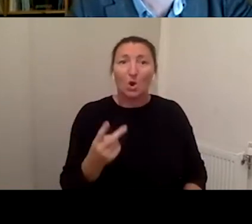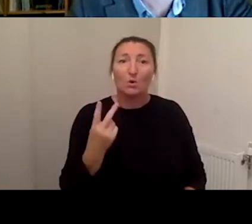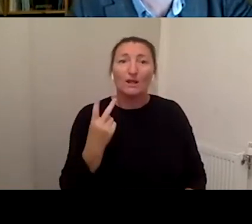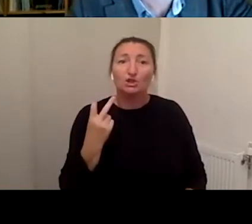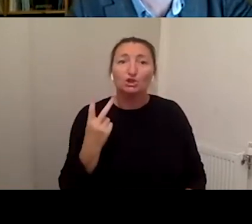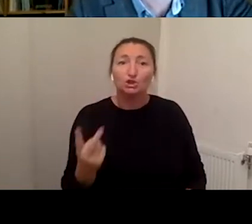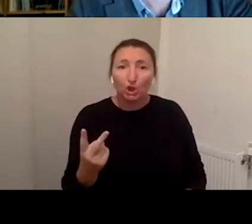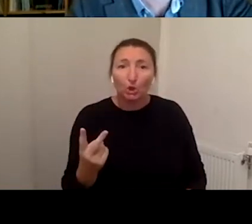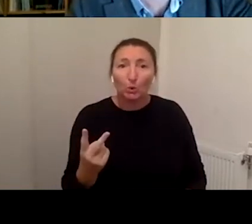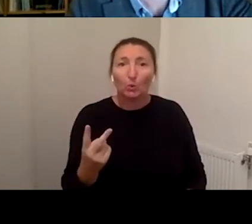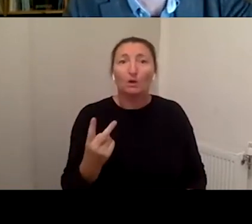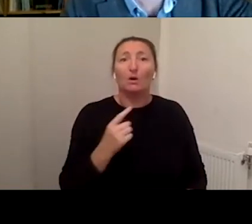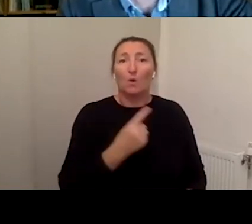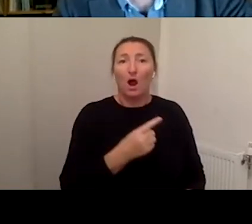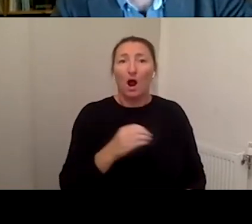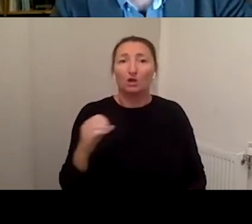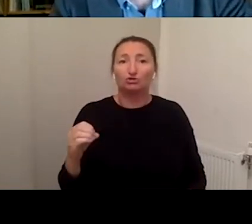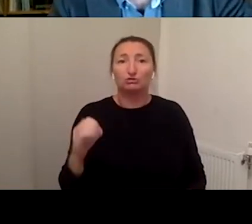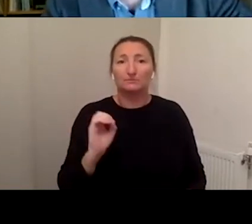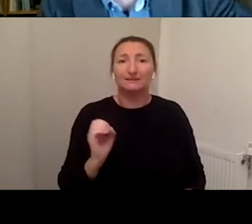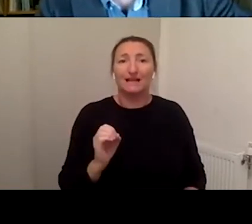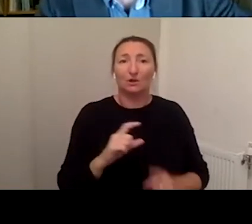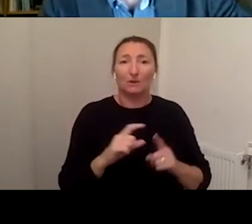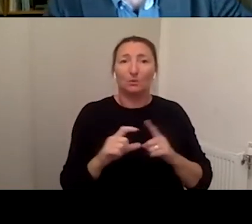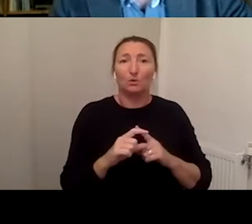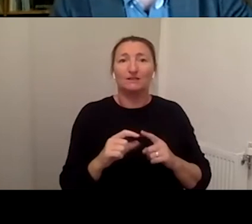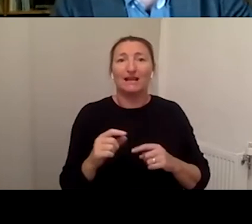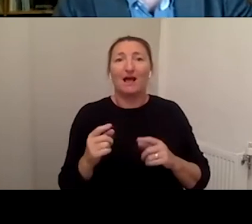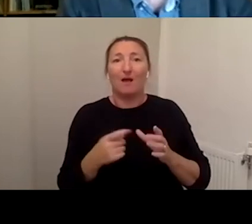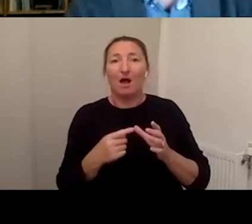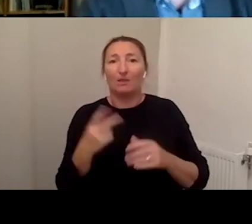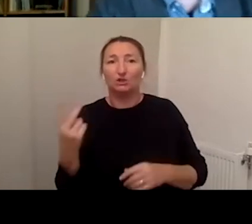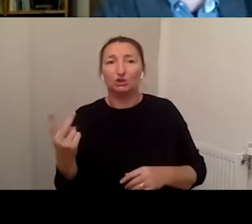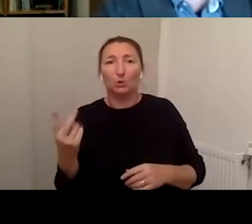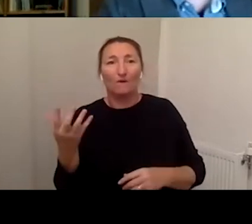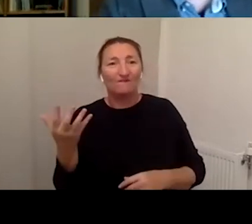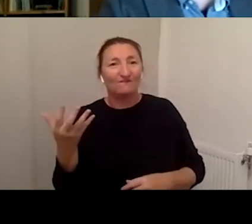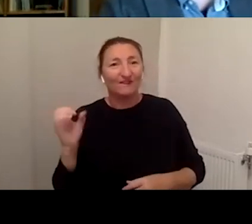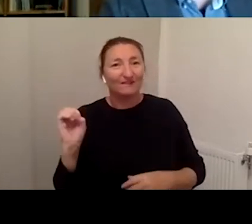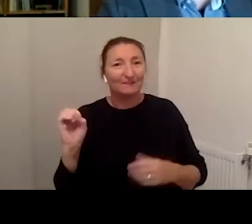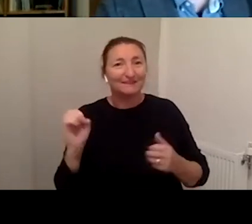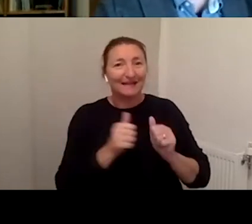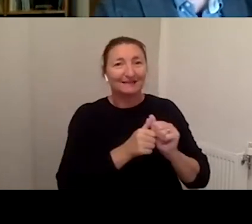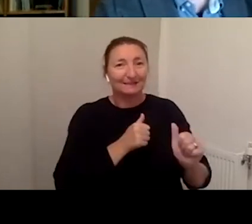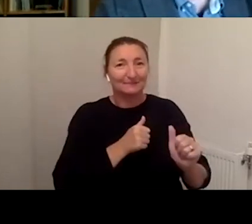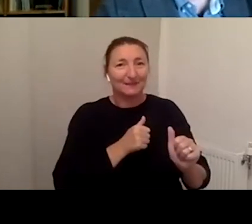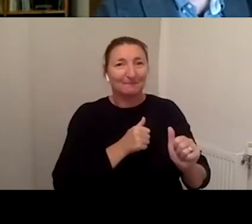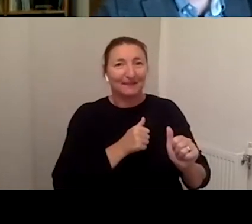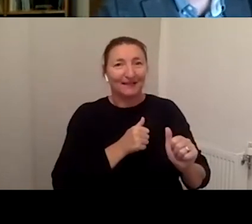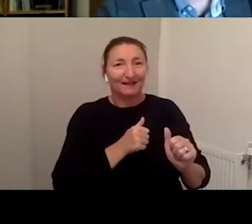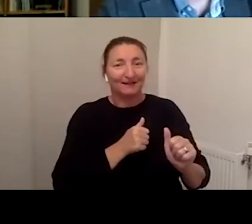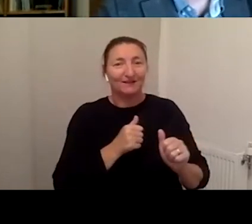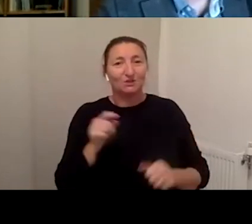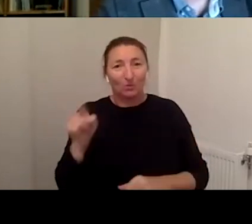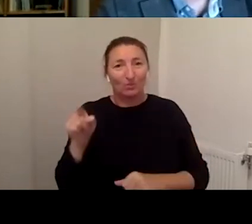100% community, and 7 were 49% developer-led projects, which was a big problem, right? Because suddenly,